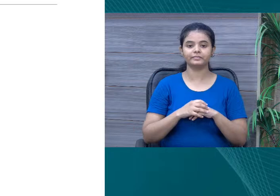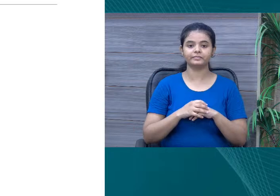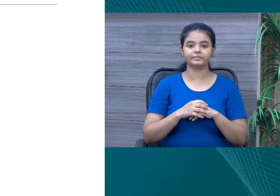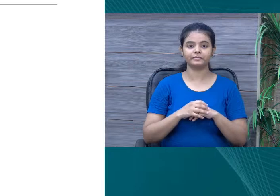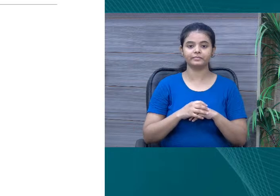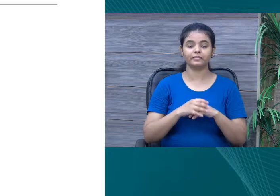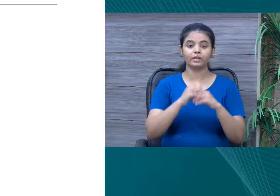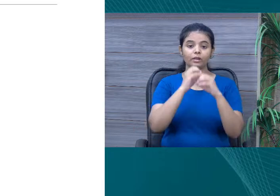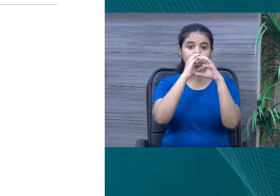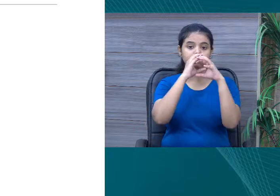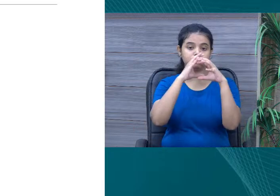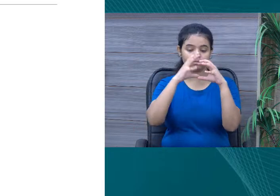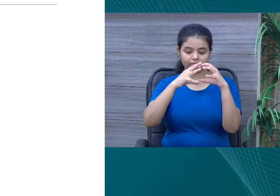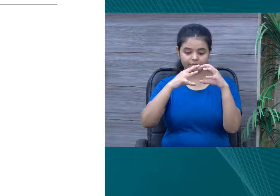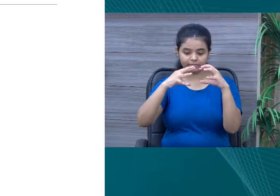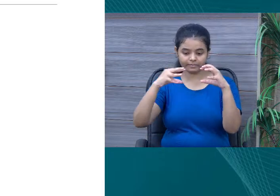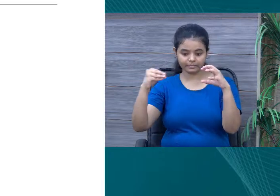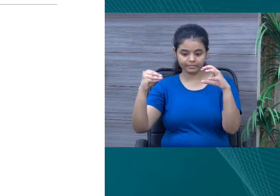shell,